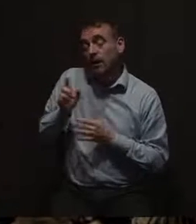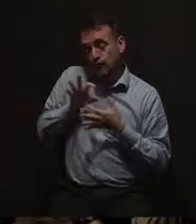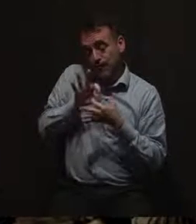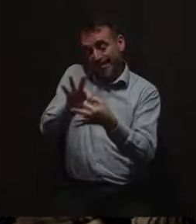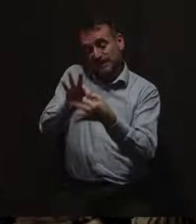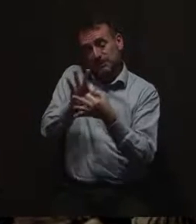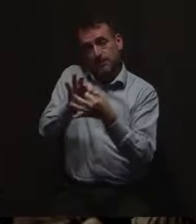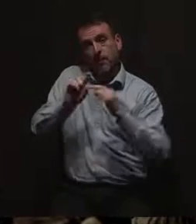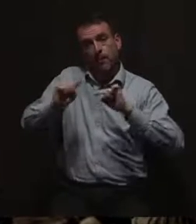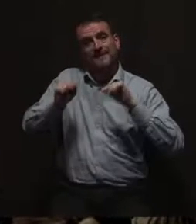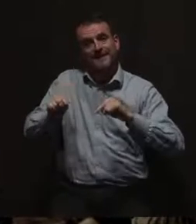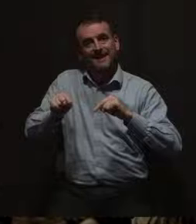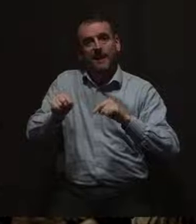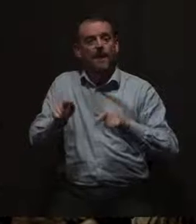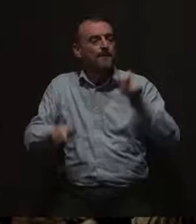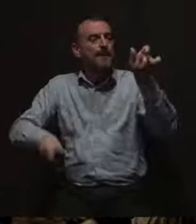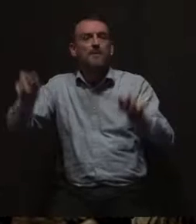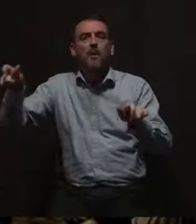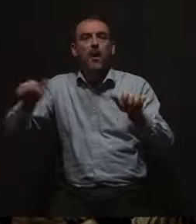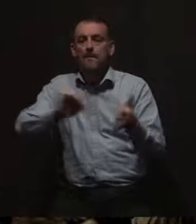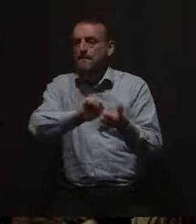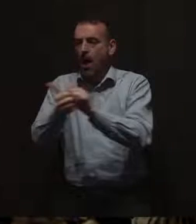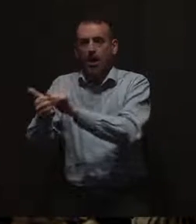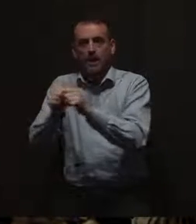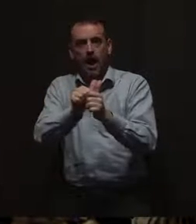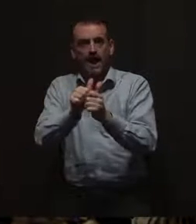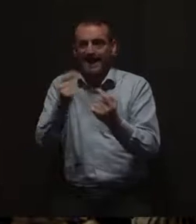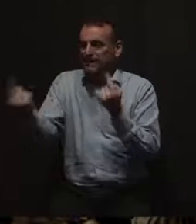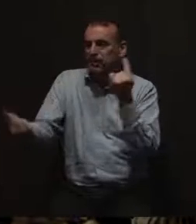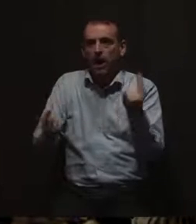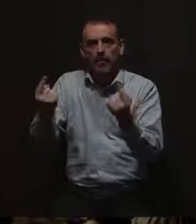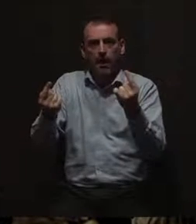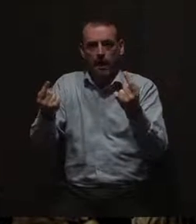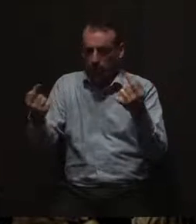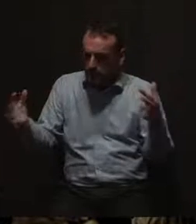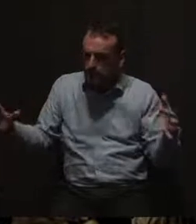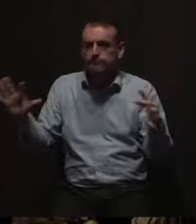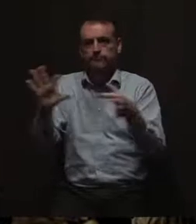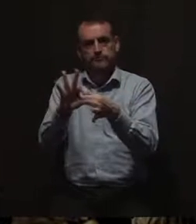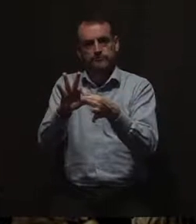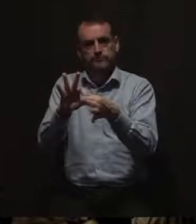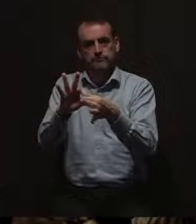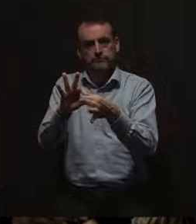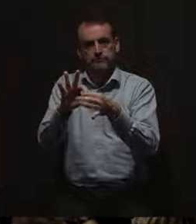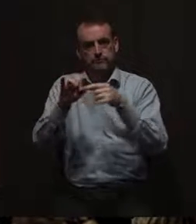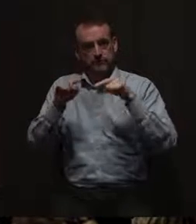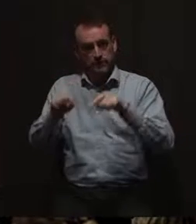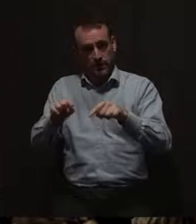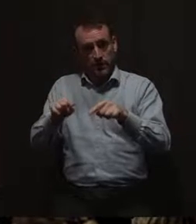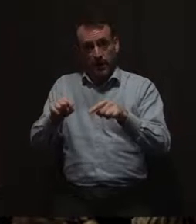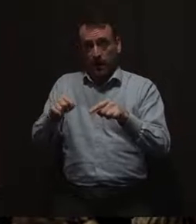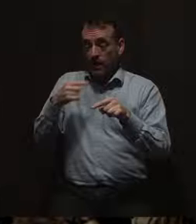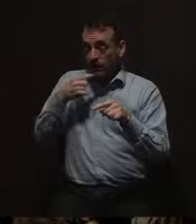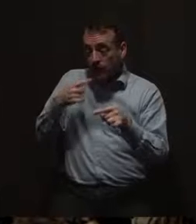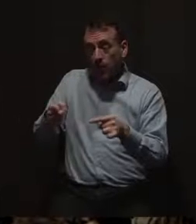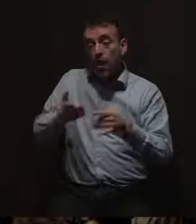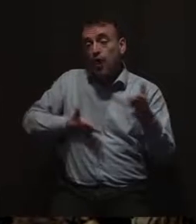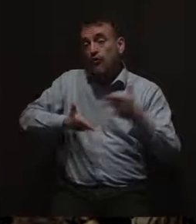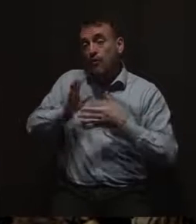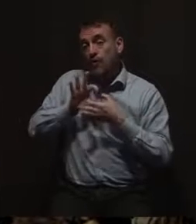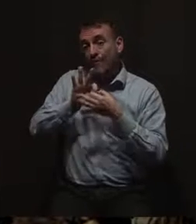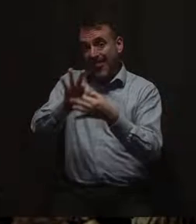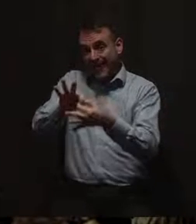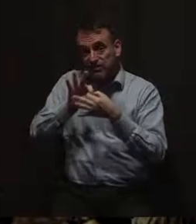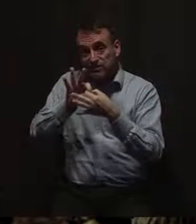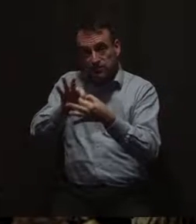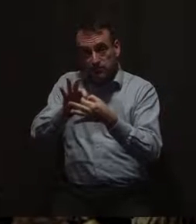people, a way that people relate to one another. We destroy the state by forming other relationships, by relating differently